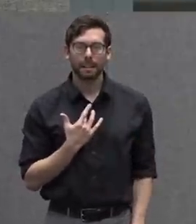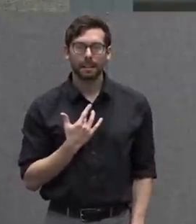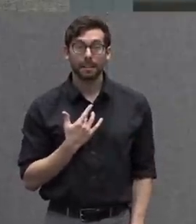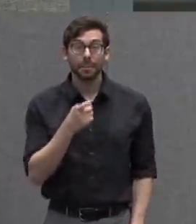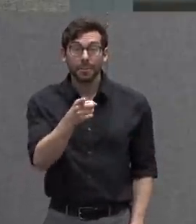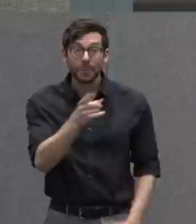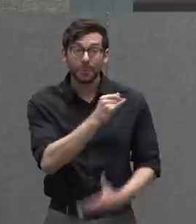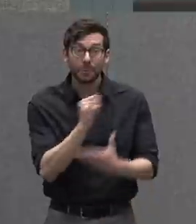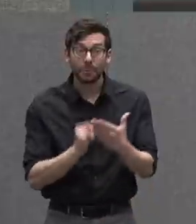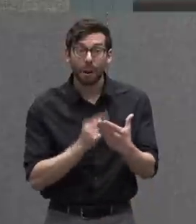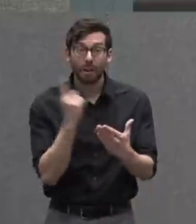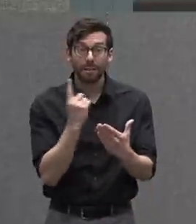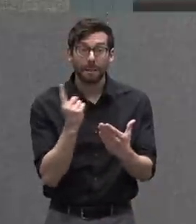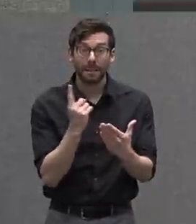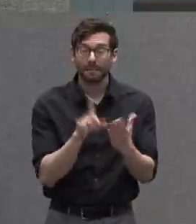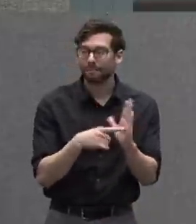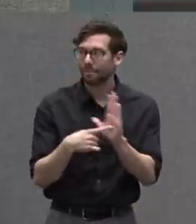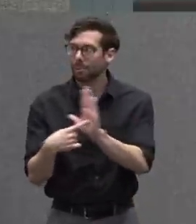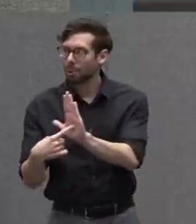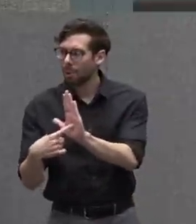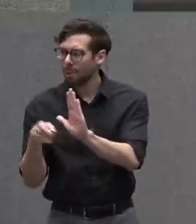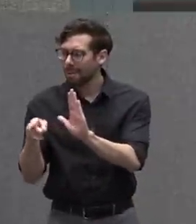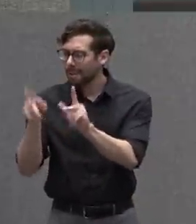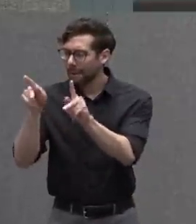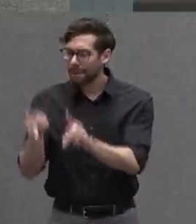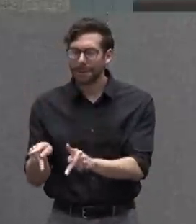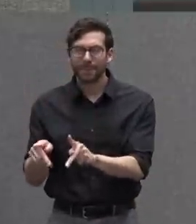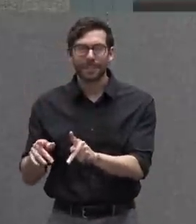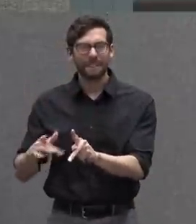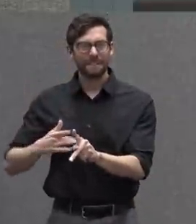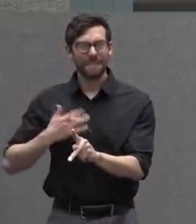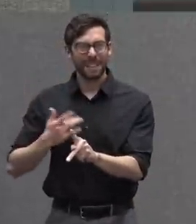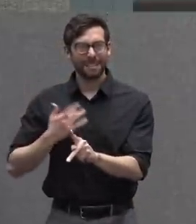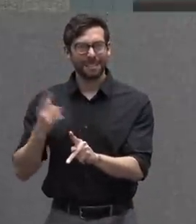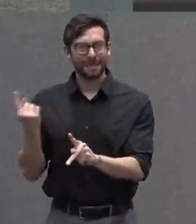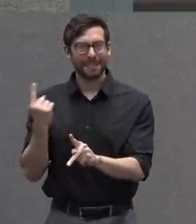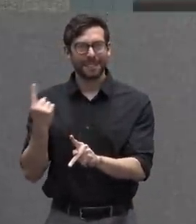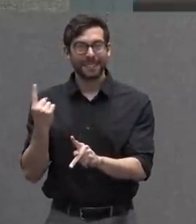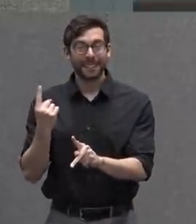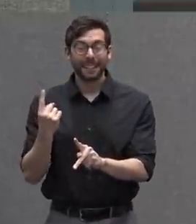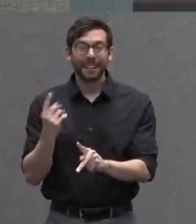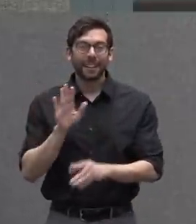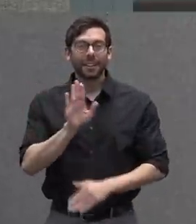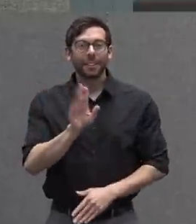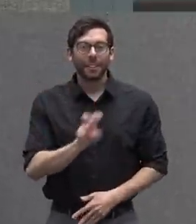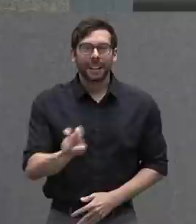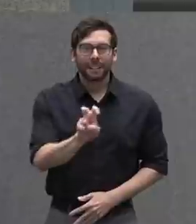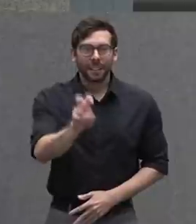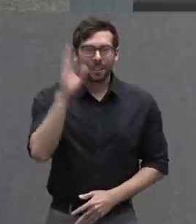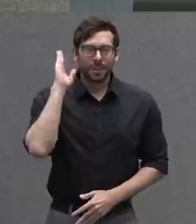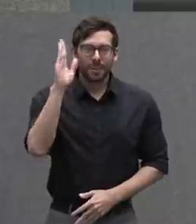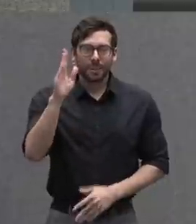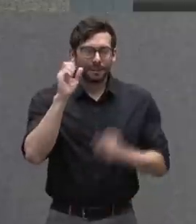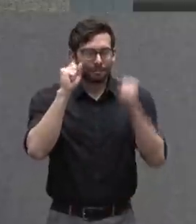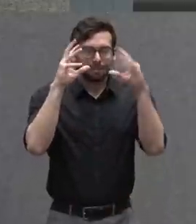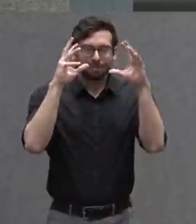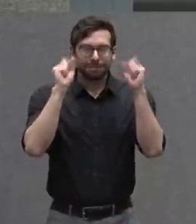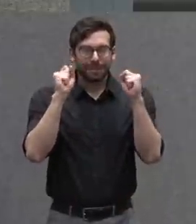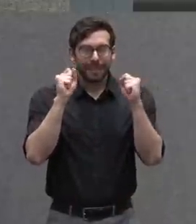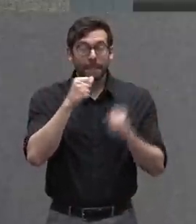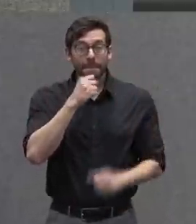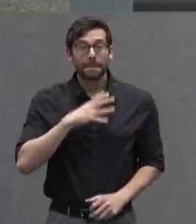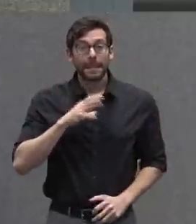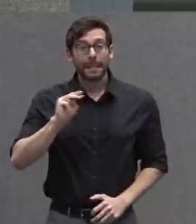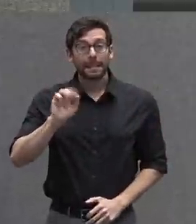also feel. Hopefully your adventure will be grand, and Miss Maggie's going to help you continue that thinking. Thank you for